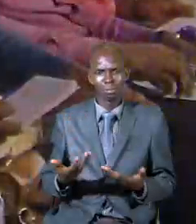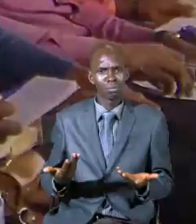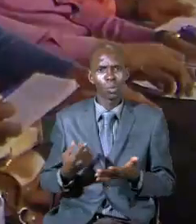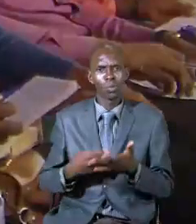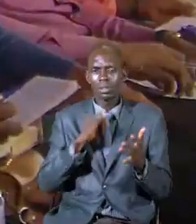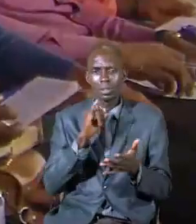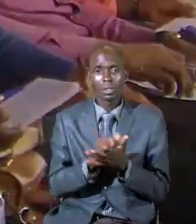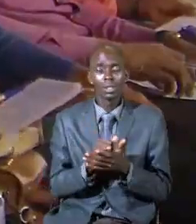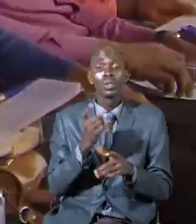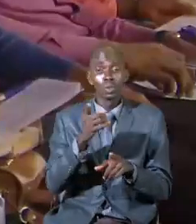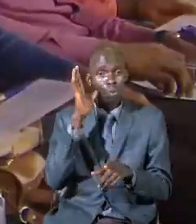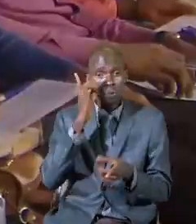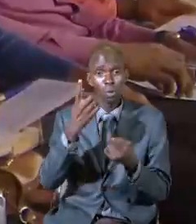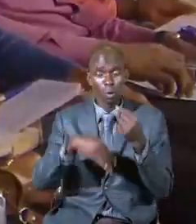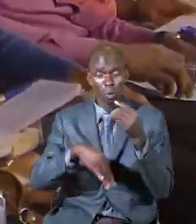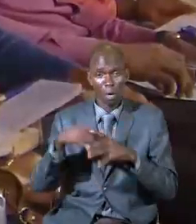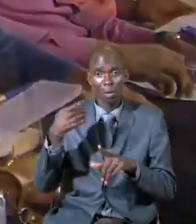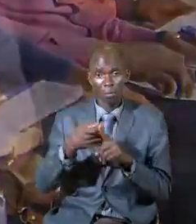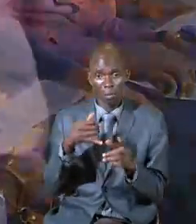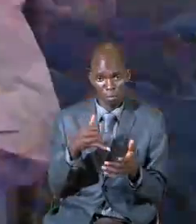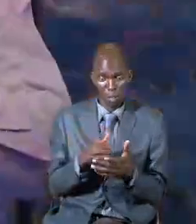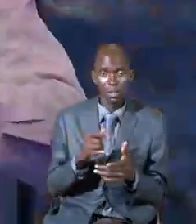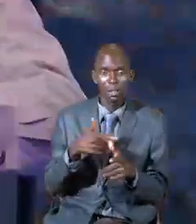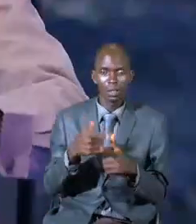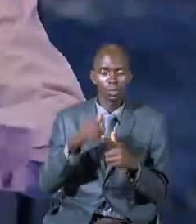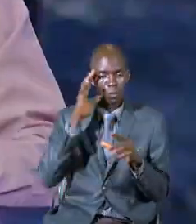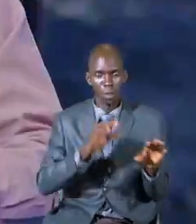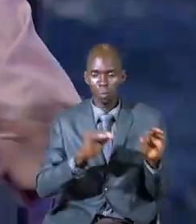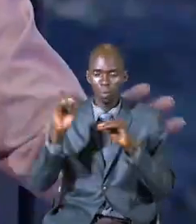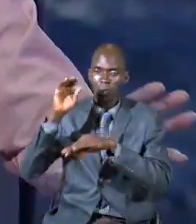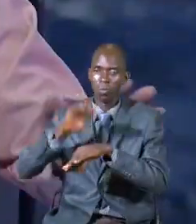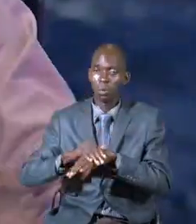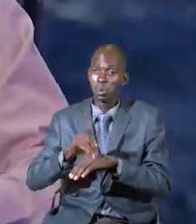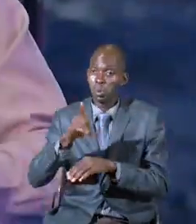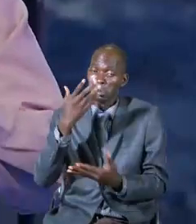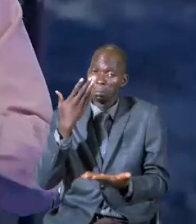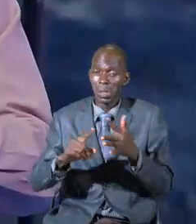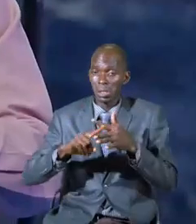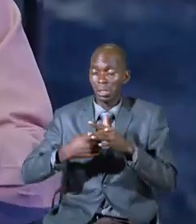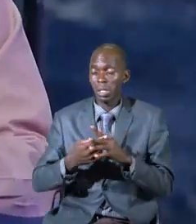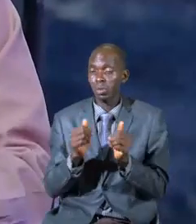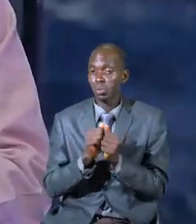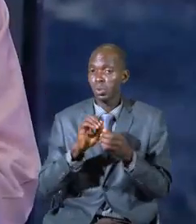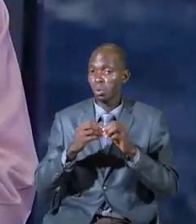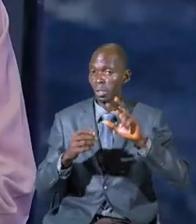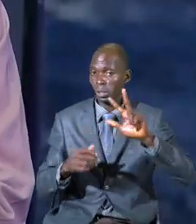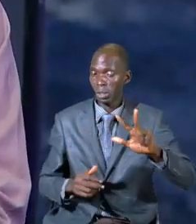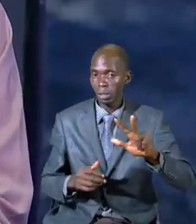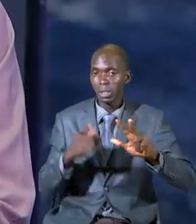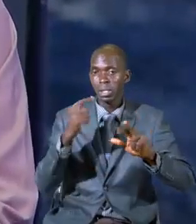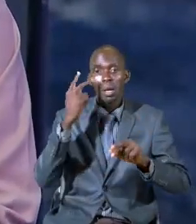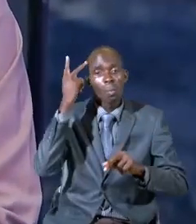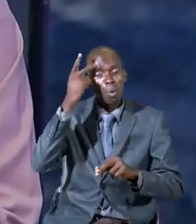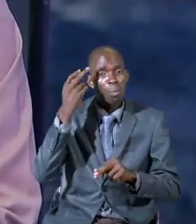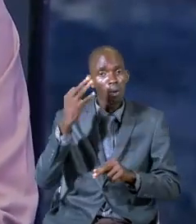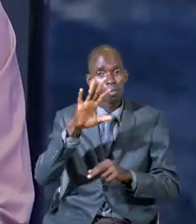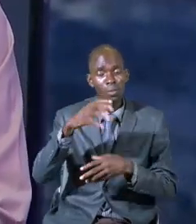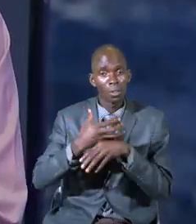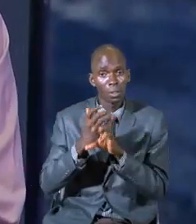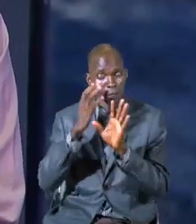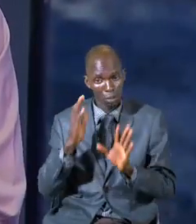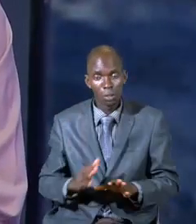at number three, the purpose of your maker. Don't let that be. You are not late. God is not late. He can do